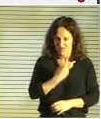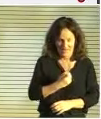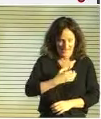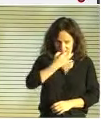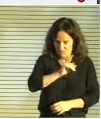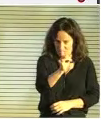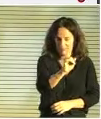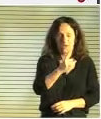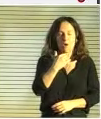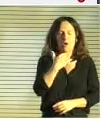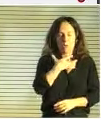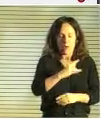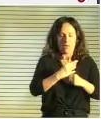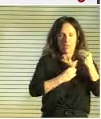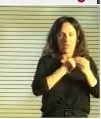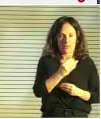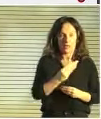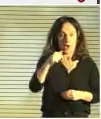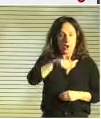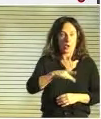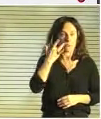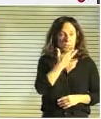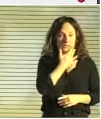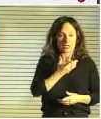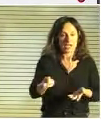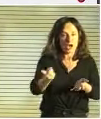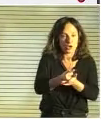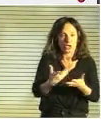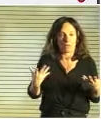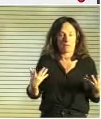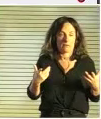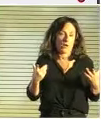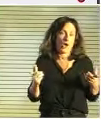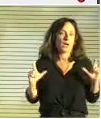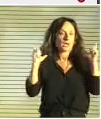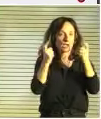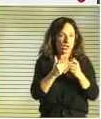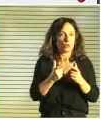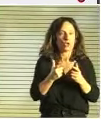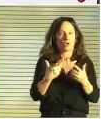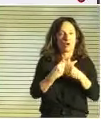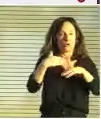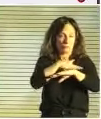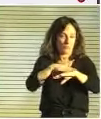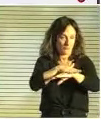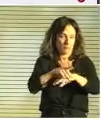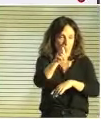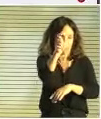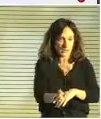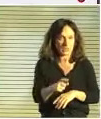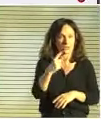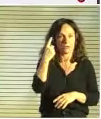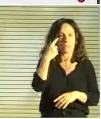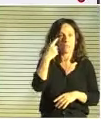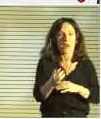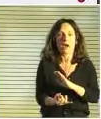to get the first bus ready for the season, also for our customers. It's not confirmed now, but we are working on this